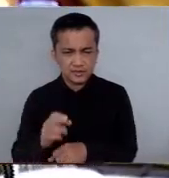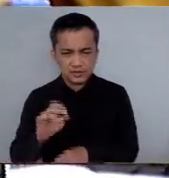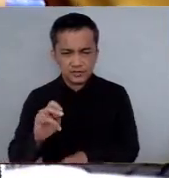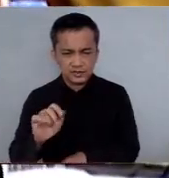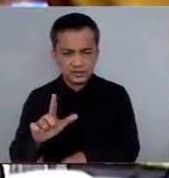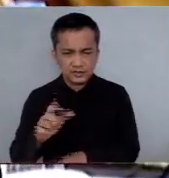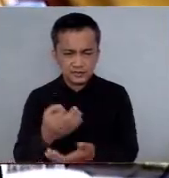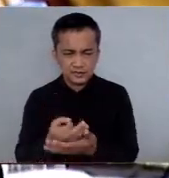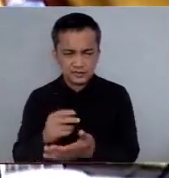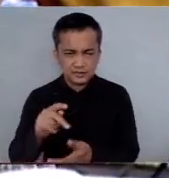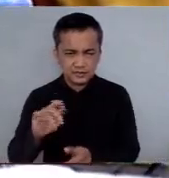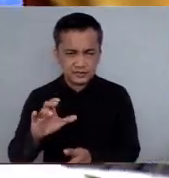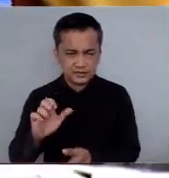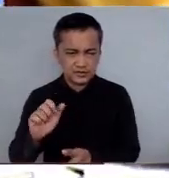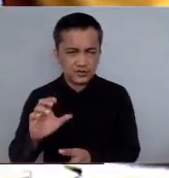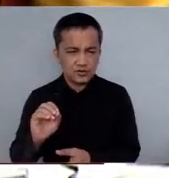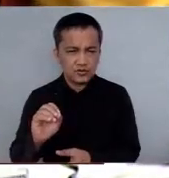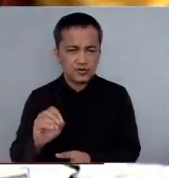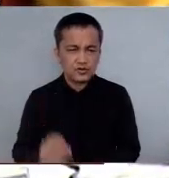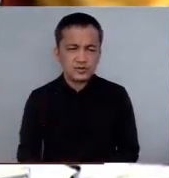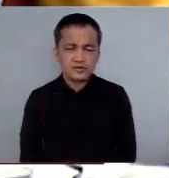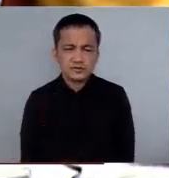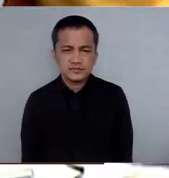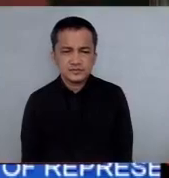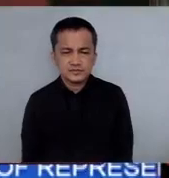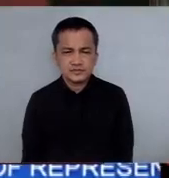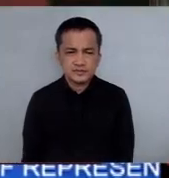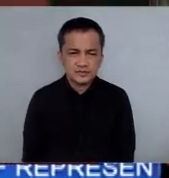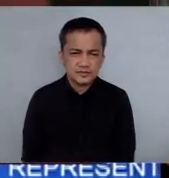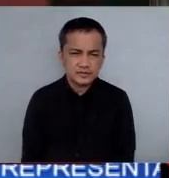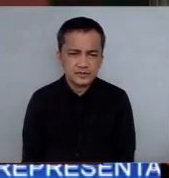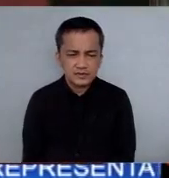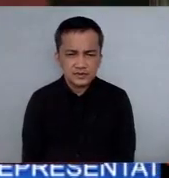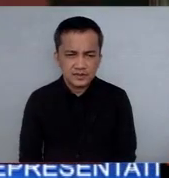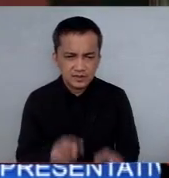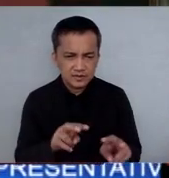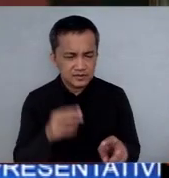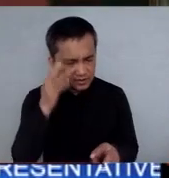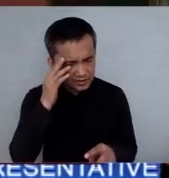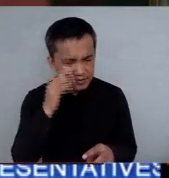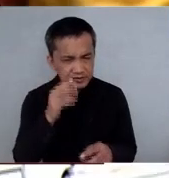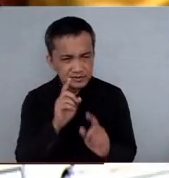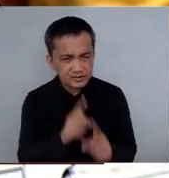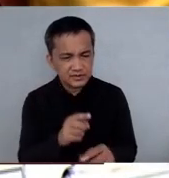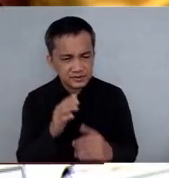I'm looking at it, Madam Chair. Hey, mas alam ko pa yung sagot kaysa sa iyo. Hindi po yung confidential funds,